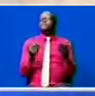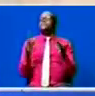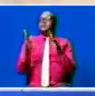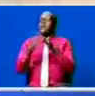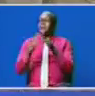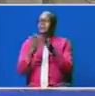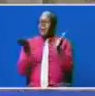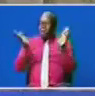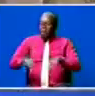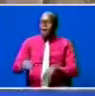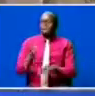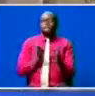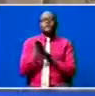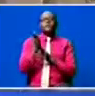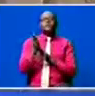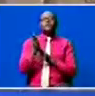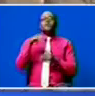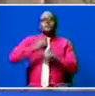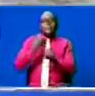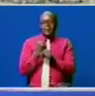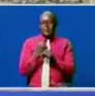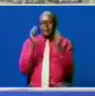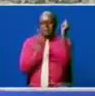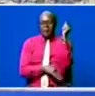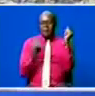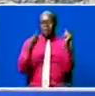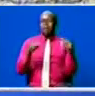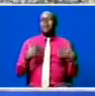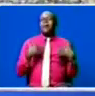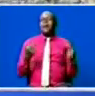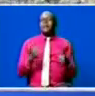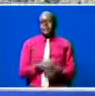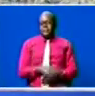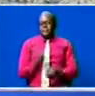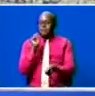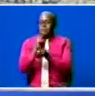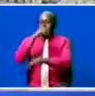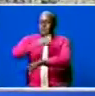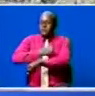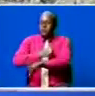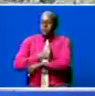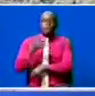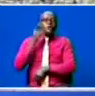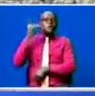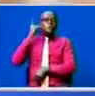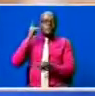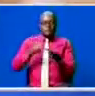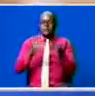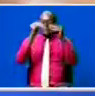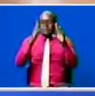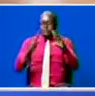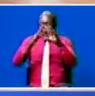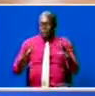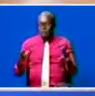latrines have succumbed, posing a health challenge. At Ngambo Girls Secondary School, dormitories and teachers' quarters